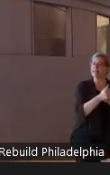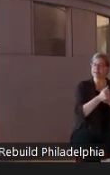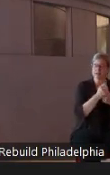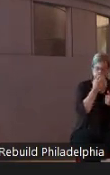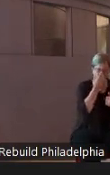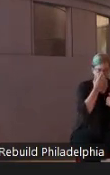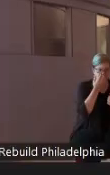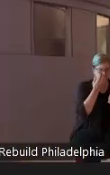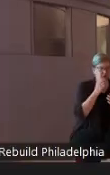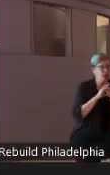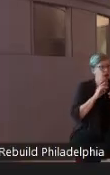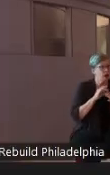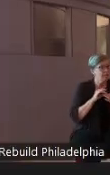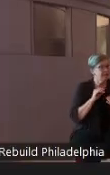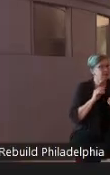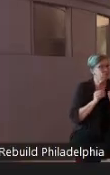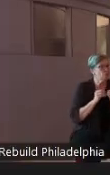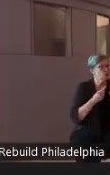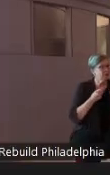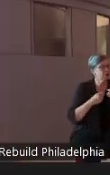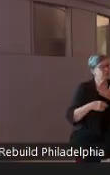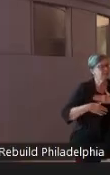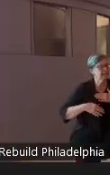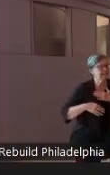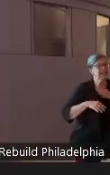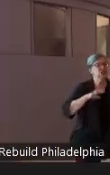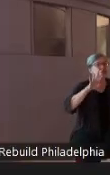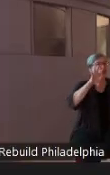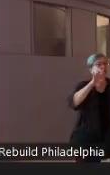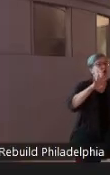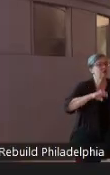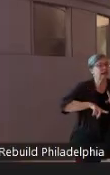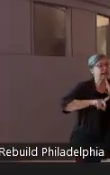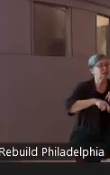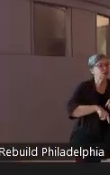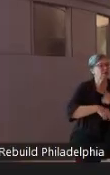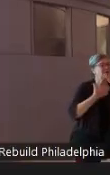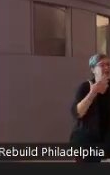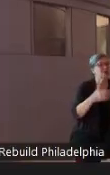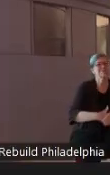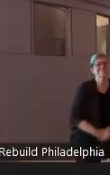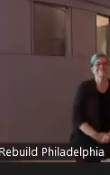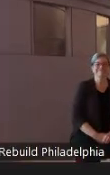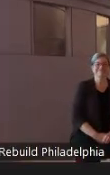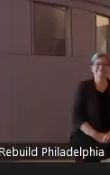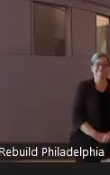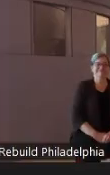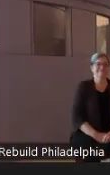questions or any comments, please make sure to do the survey. Thank you so very much.